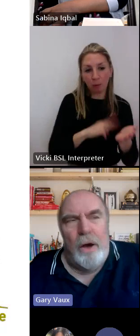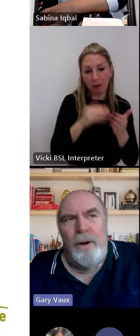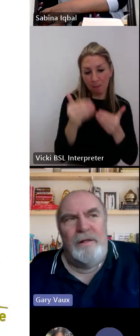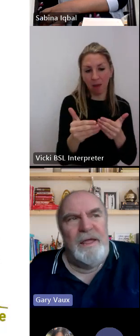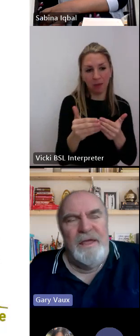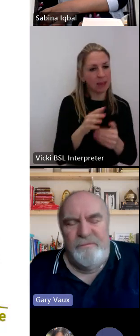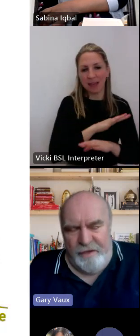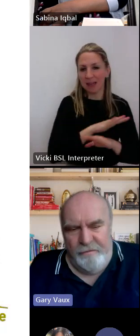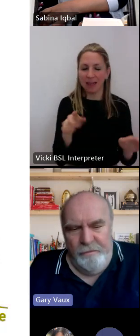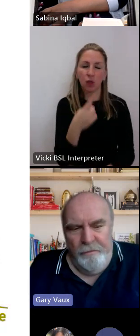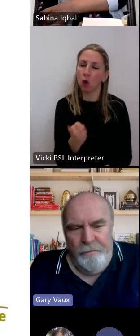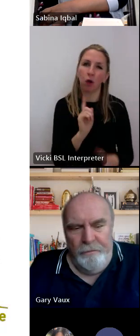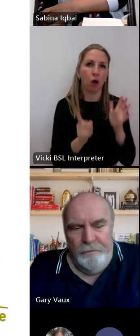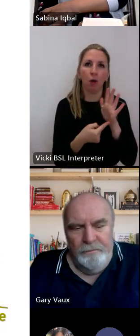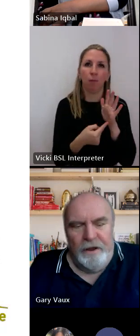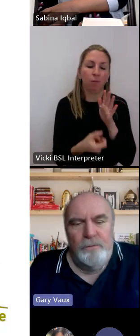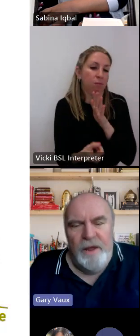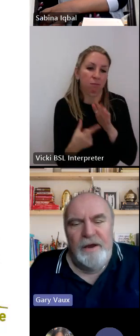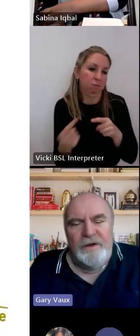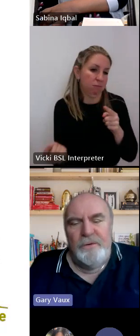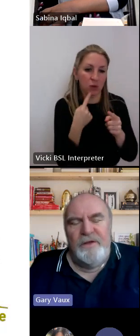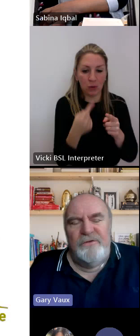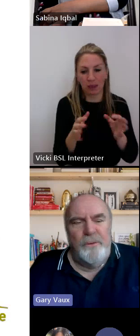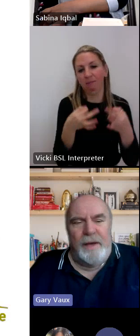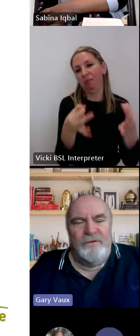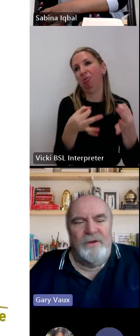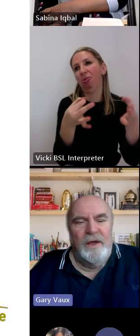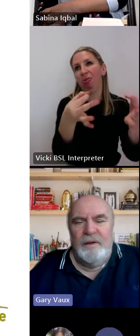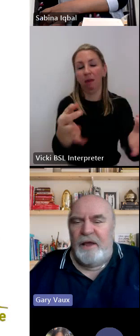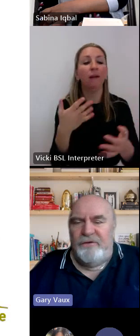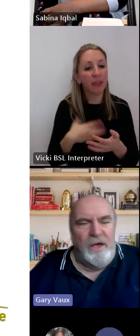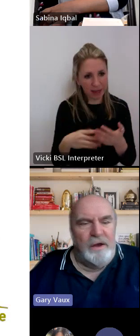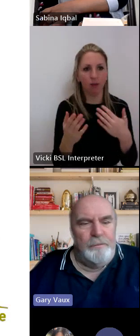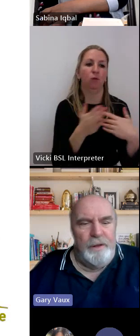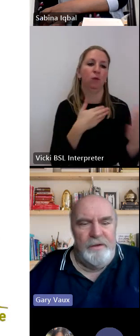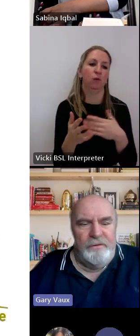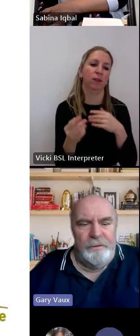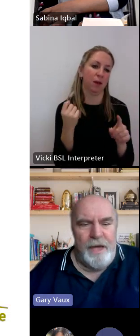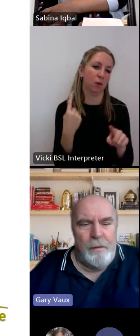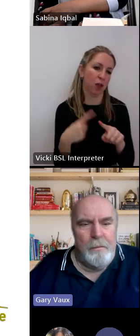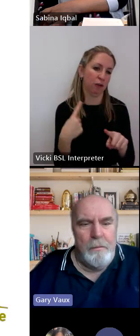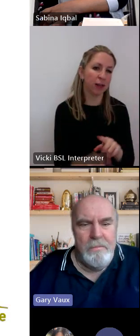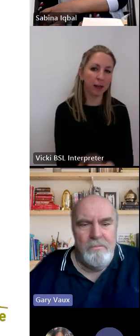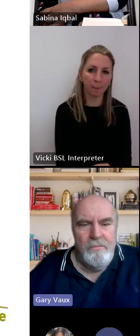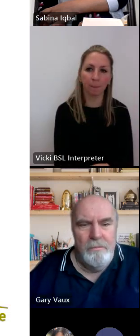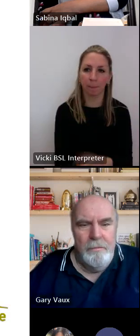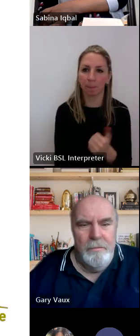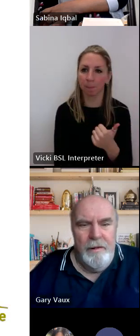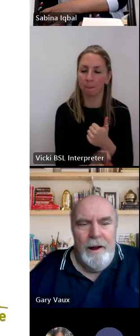to say, oh, I'll leave it. They really do need to act. Next slide, please, Matt.